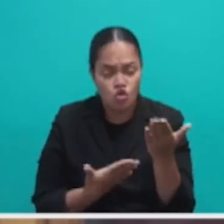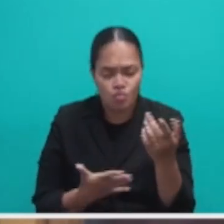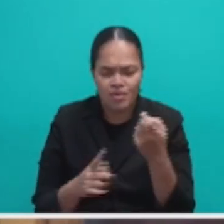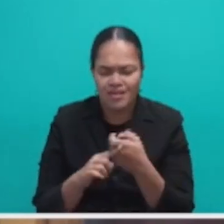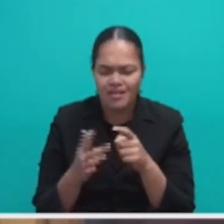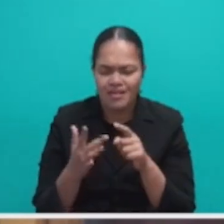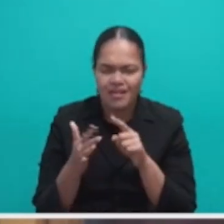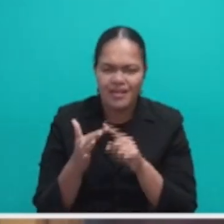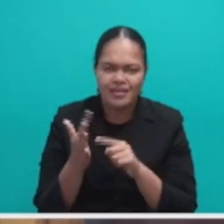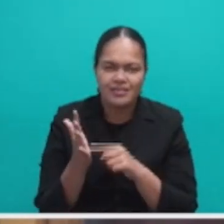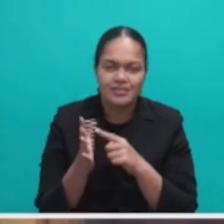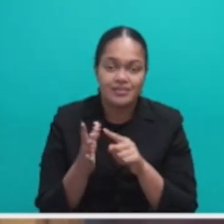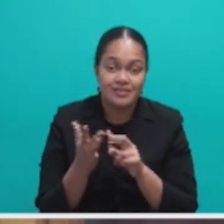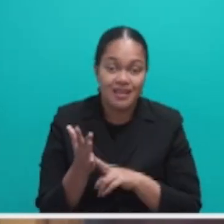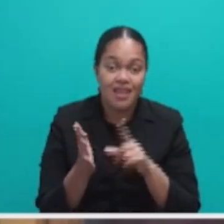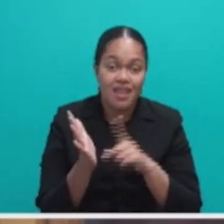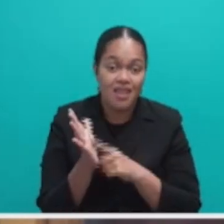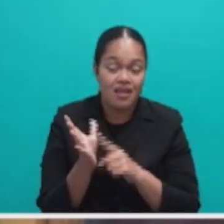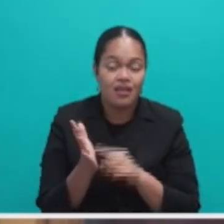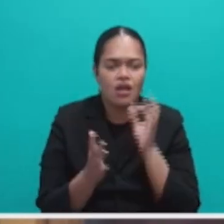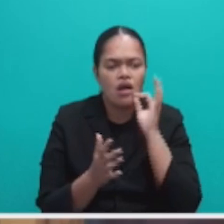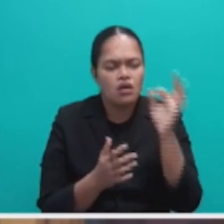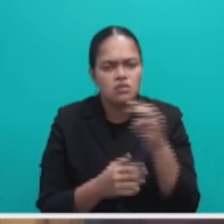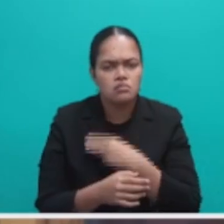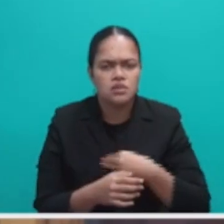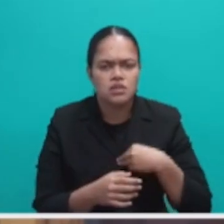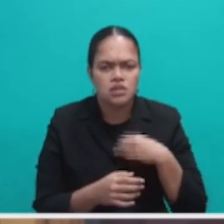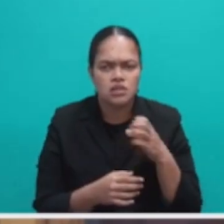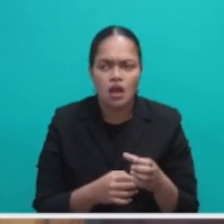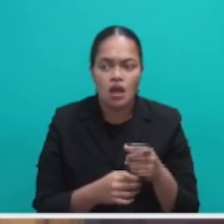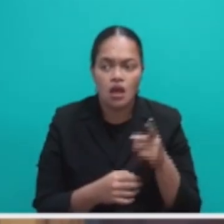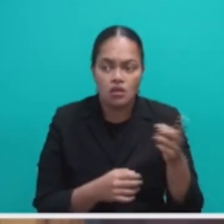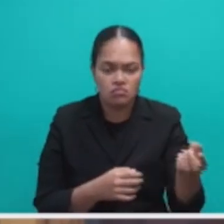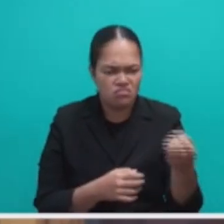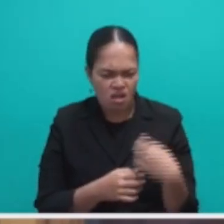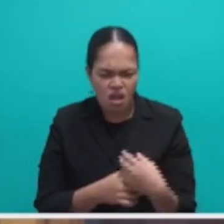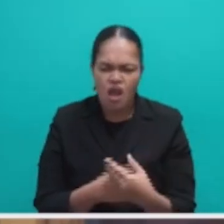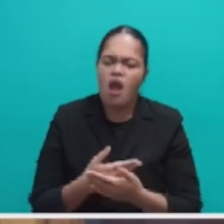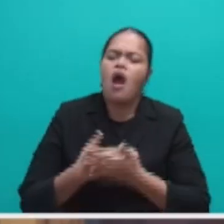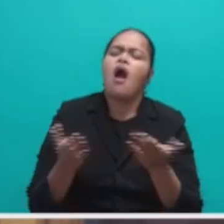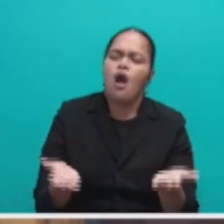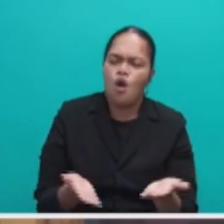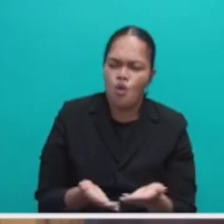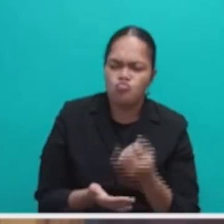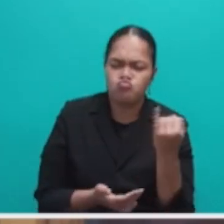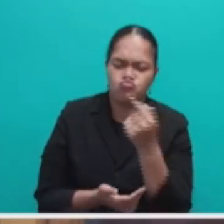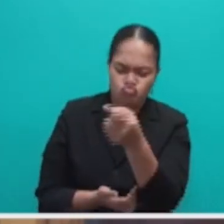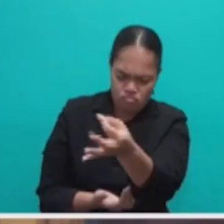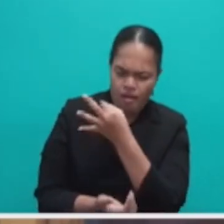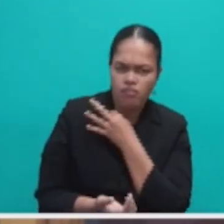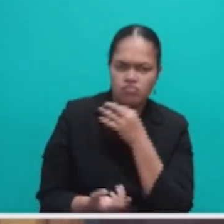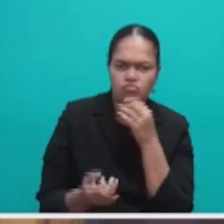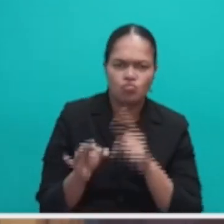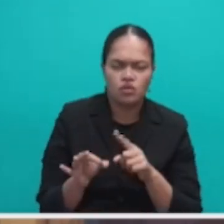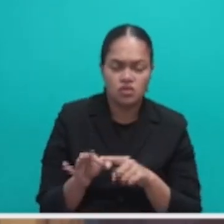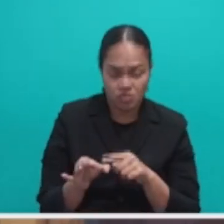his question to the three ministers yesterday, the answer came in a form that sort of said, "How dare you ask that question?" And it followed by